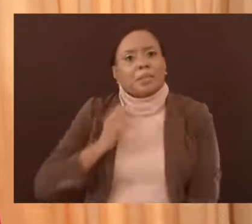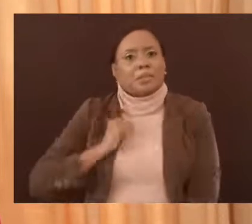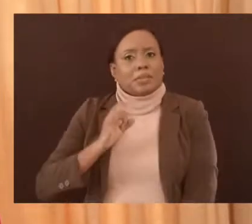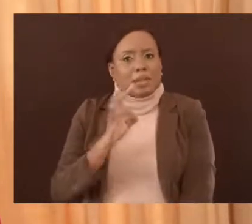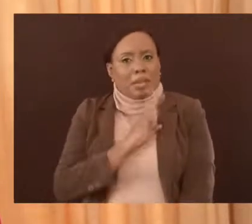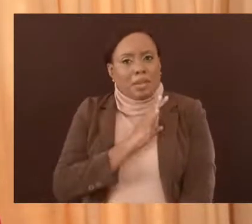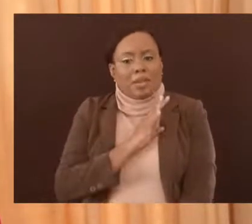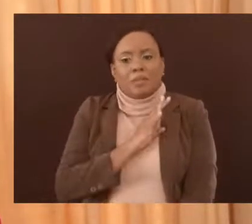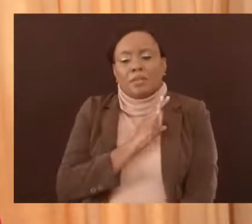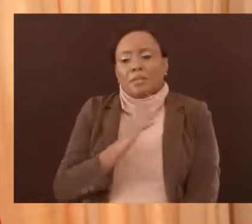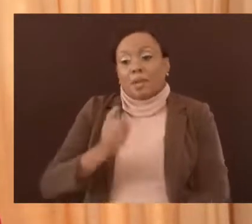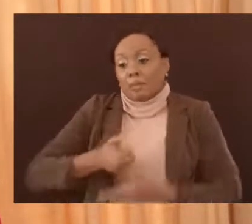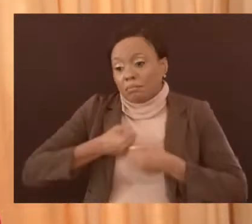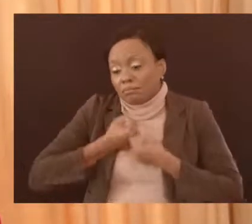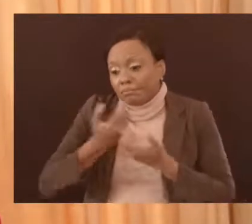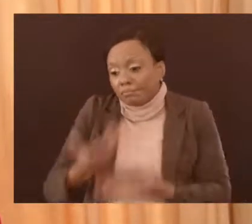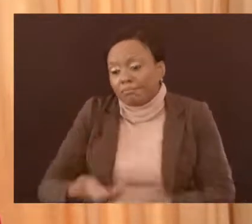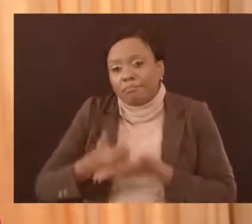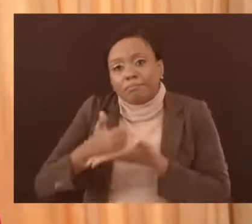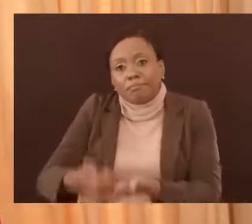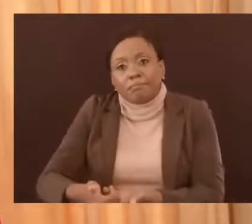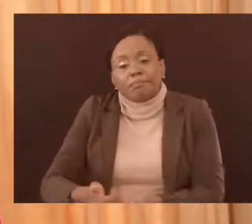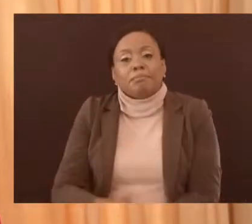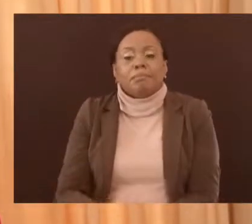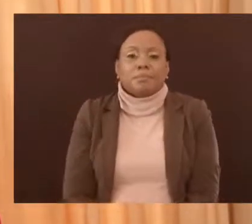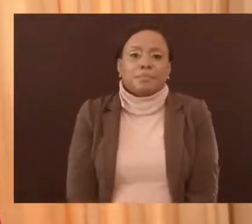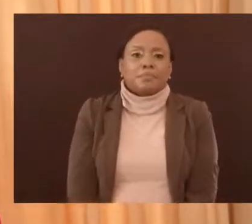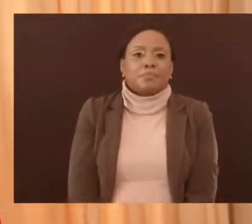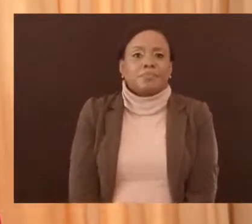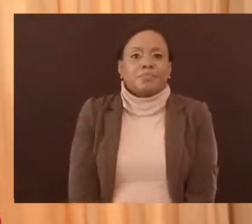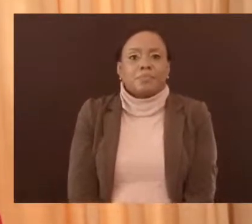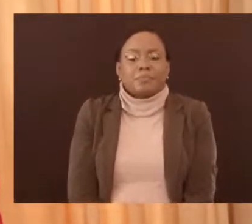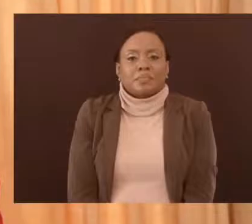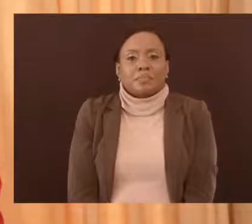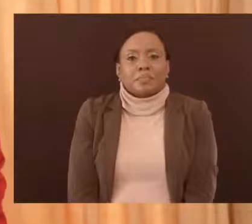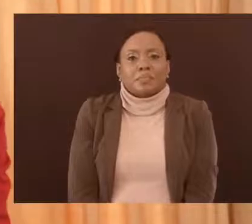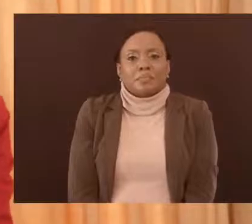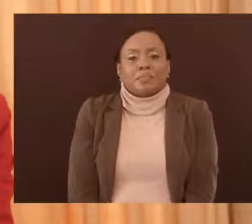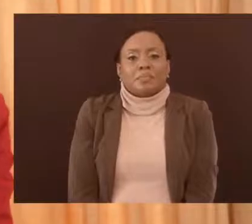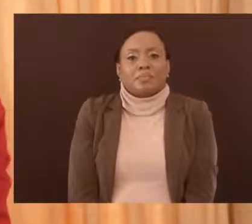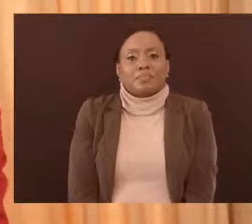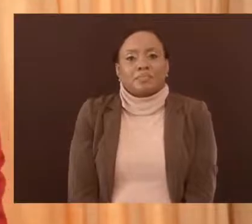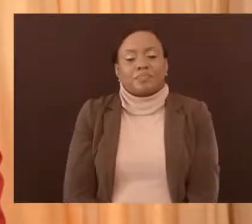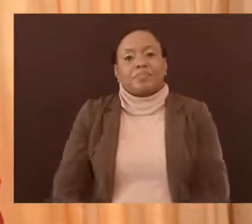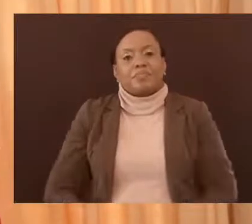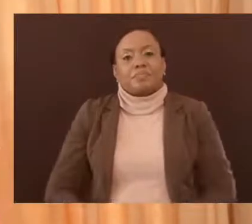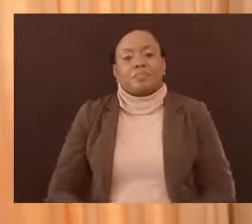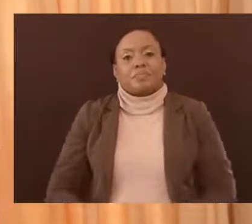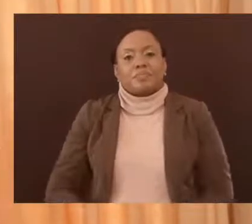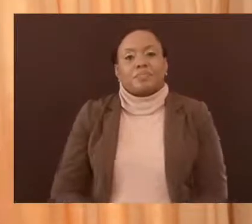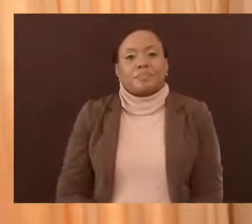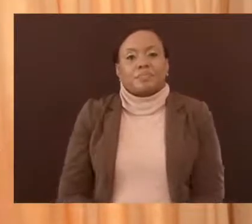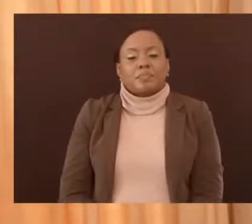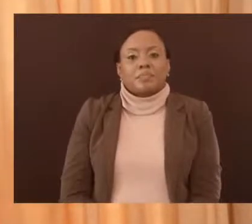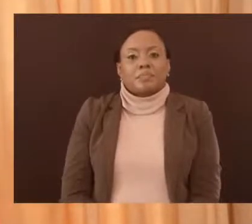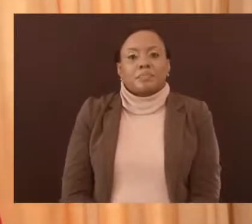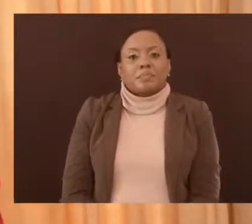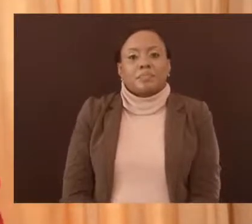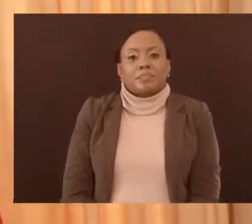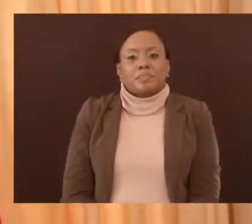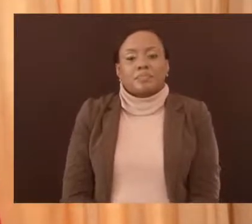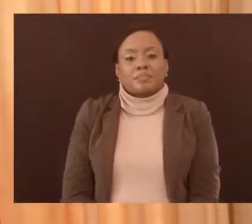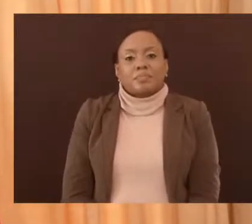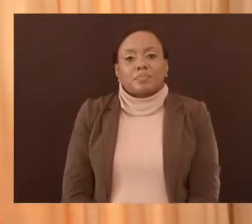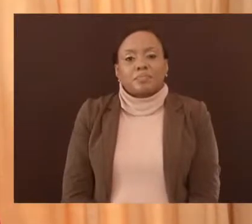that accommodation as was necessary for our students. The COVID-19 pandemic has thrust the